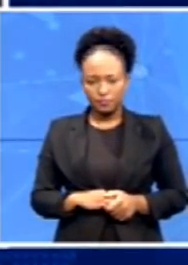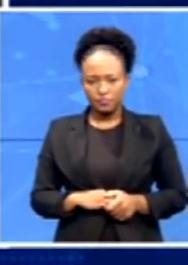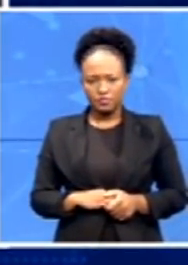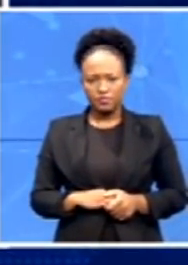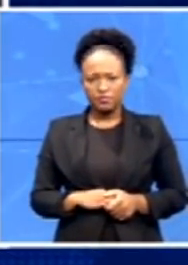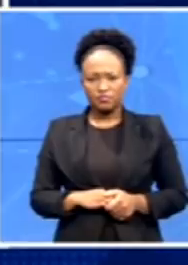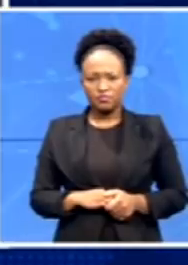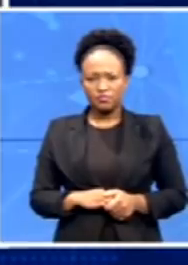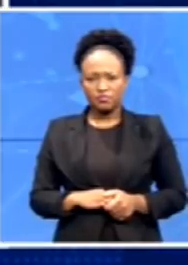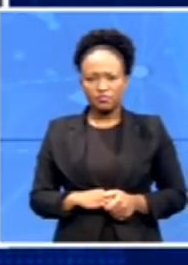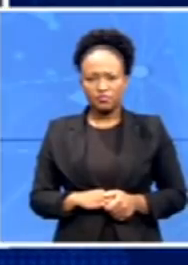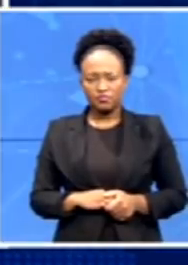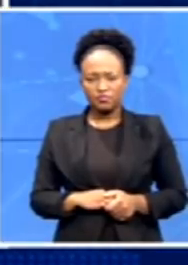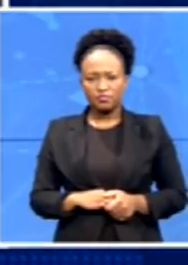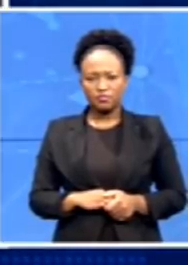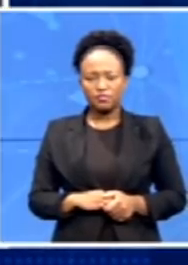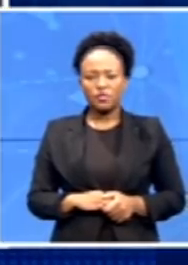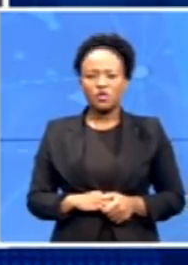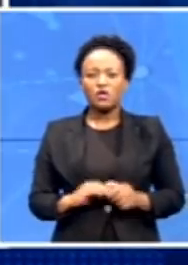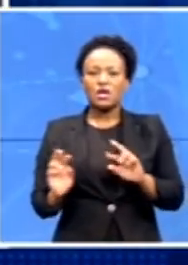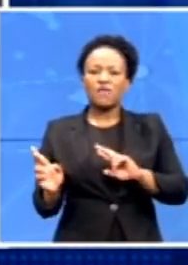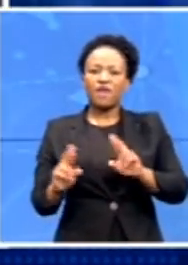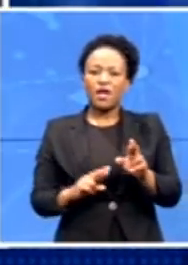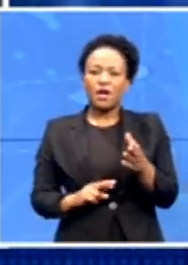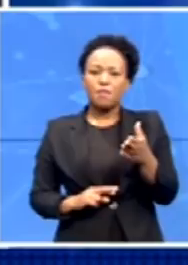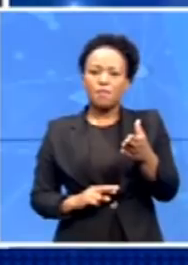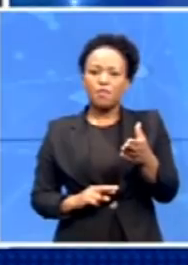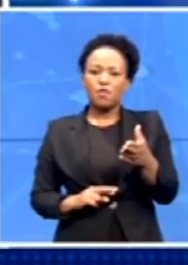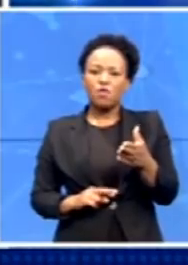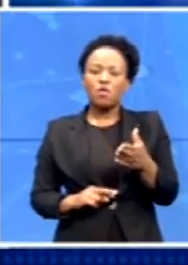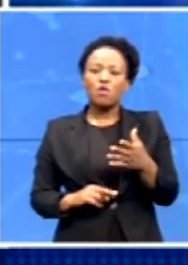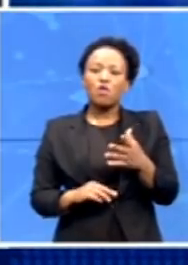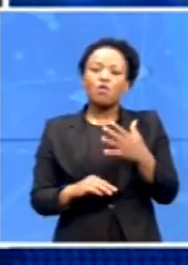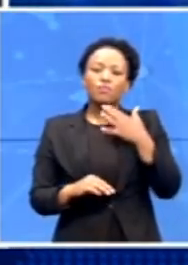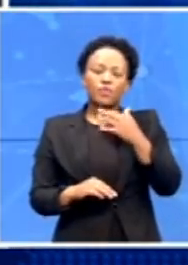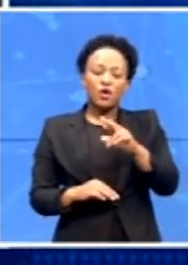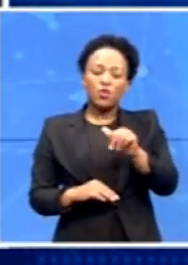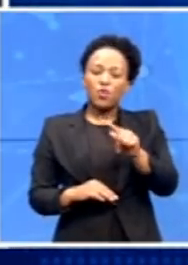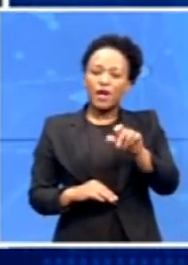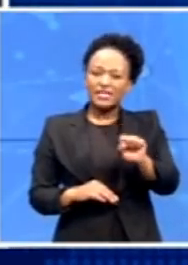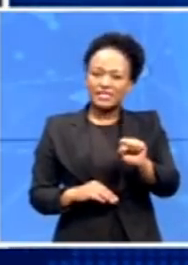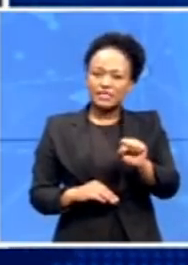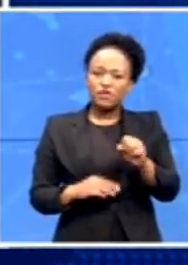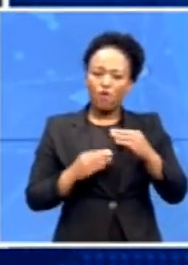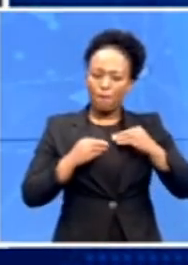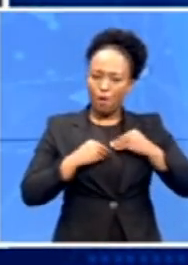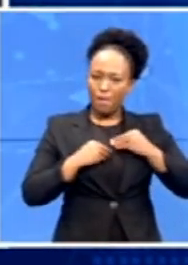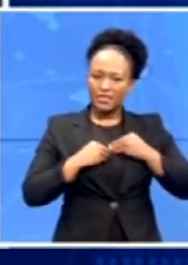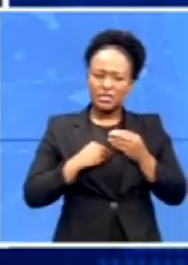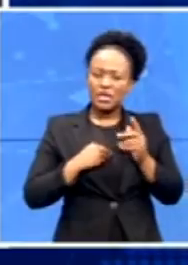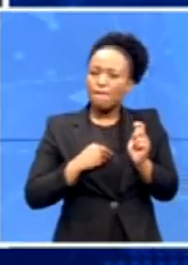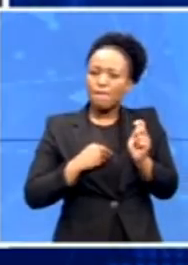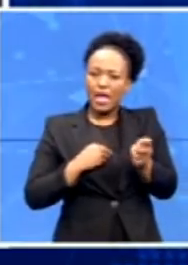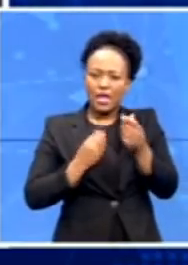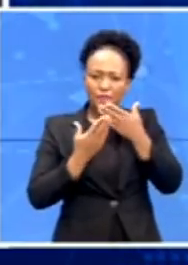however, there were outstanding rights on the property, and the property has been identified as Tether